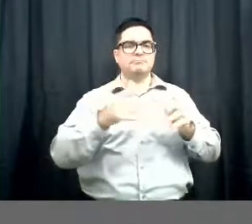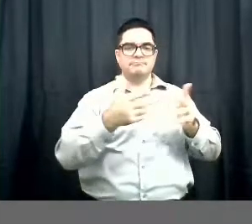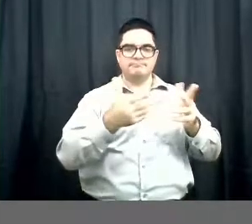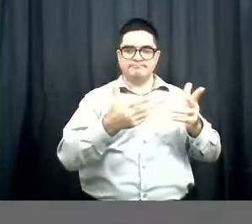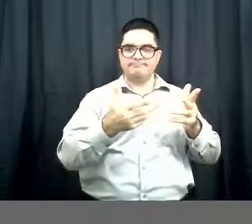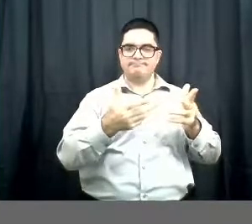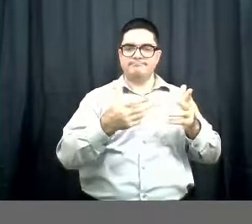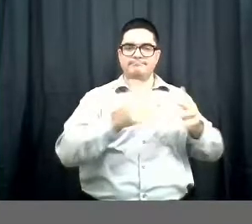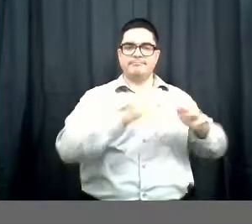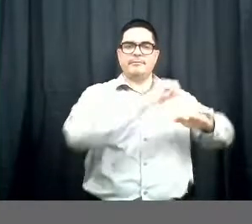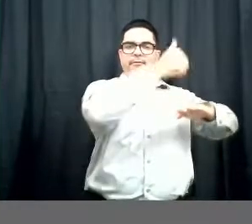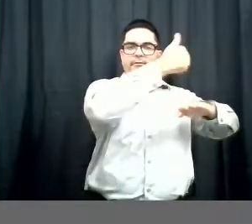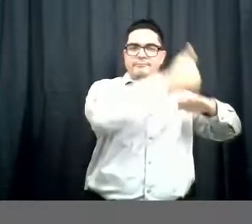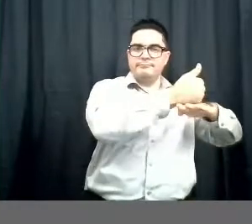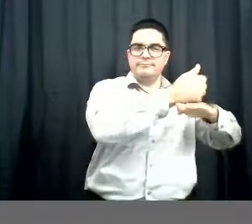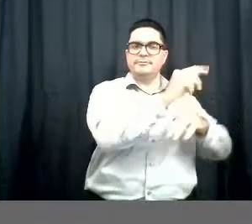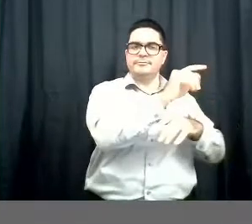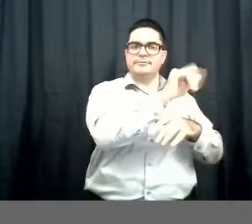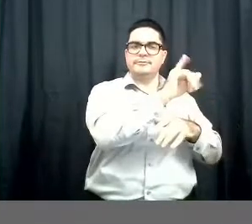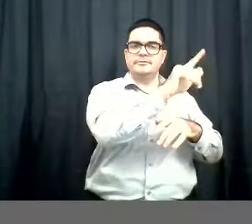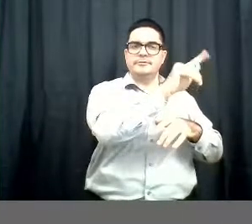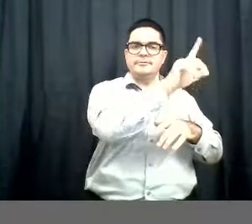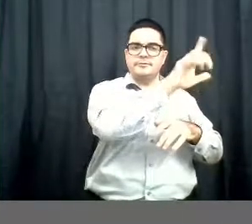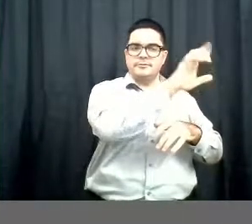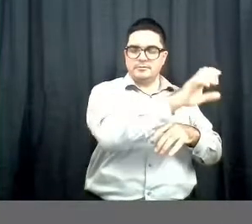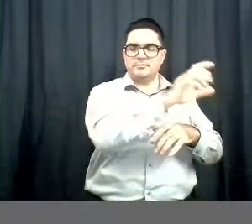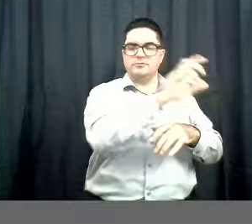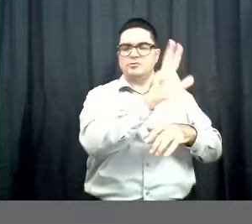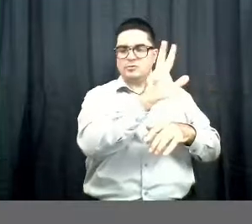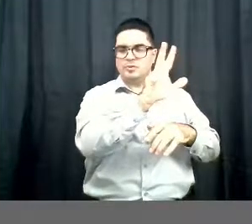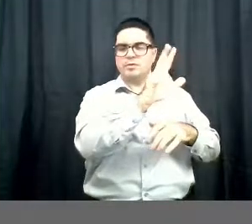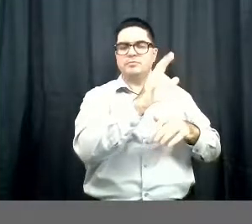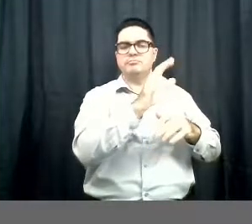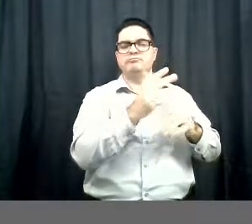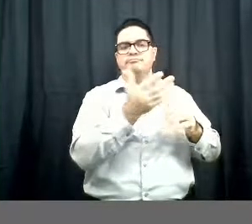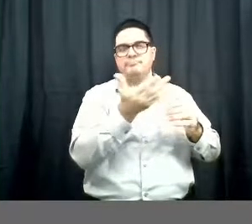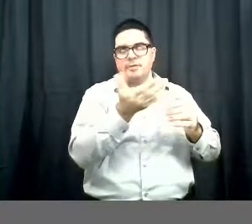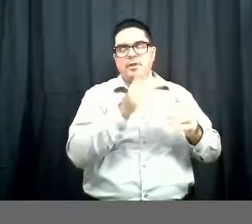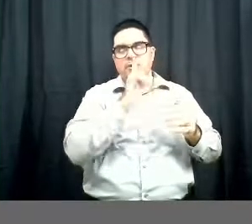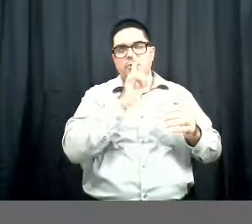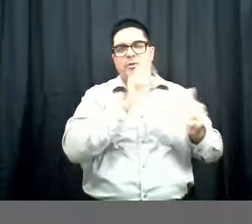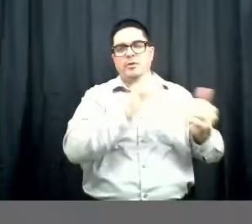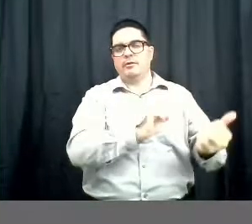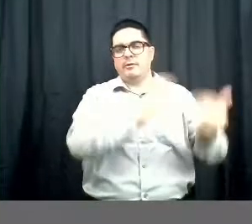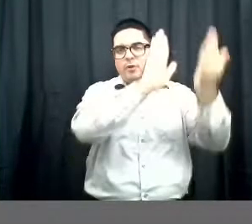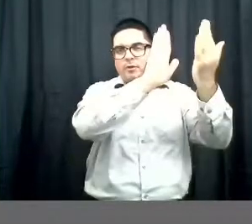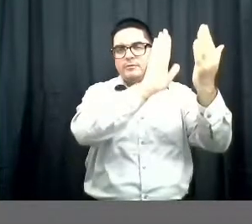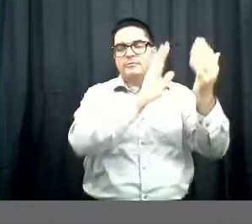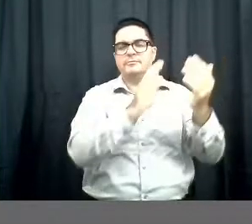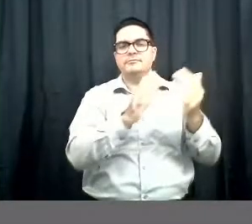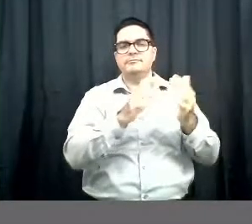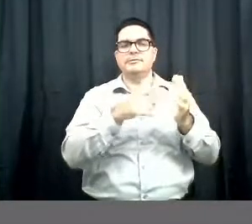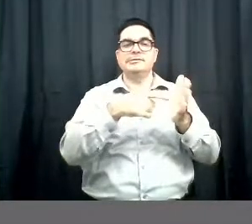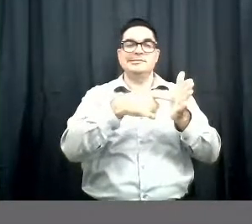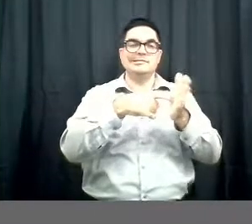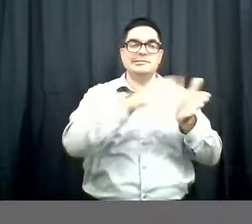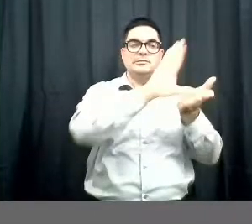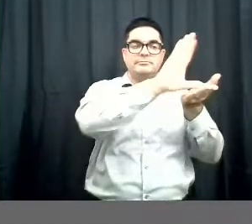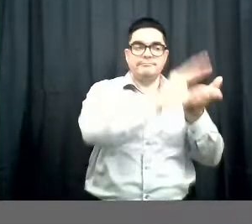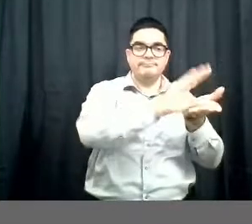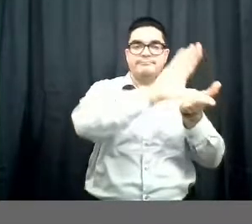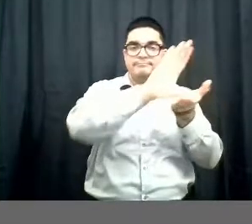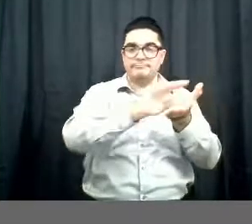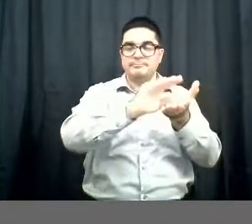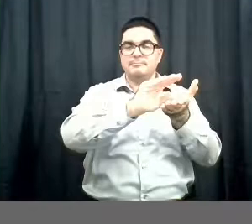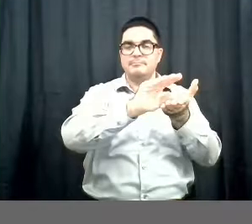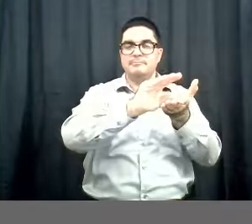Title III, both on the challenge side, which is the cuts that have been required and have been imposed, as